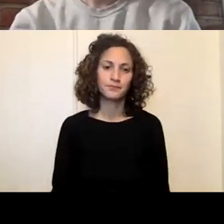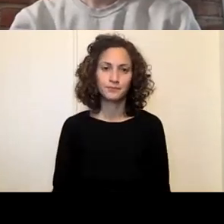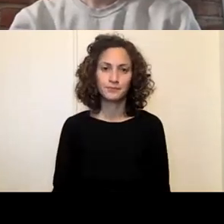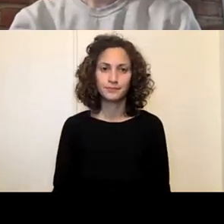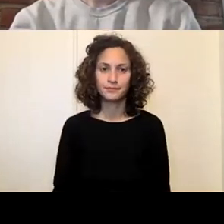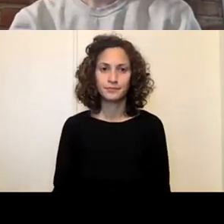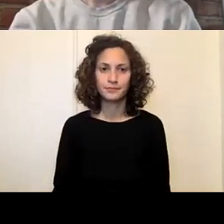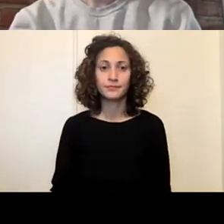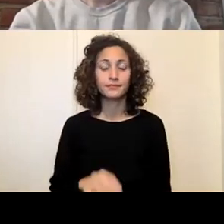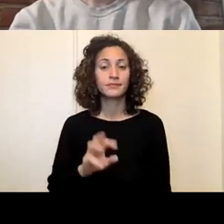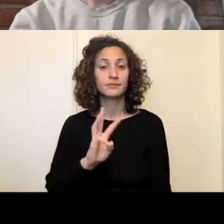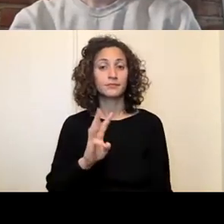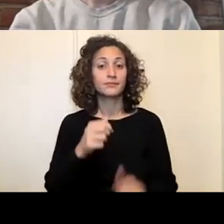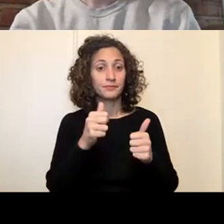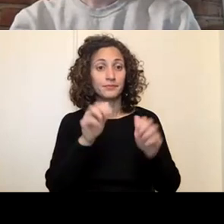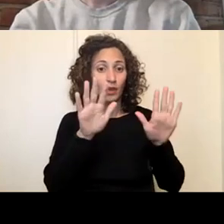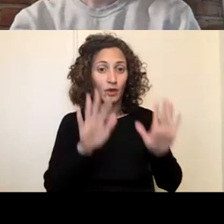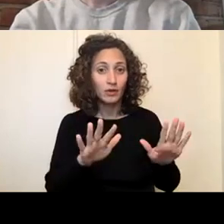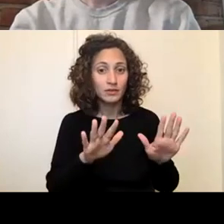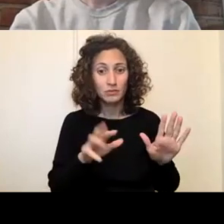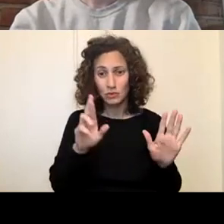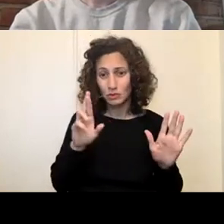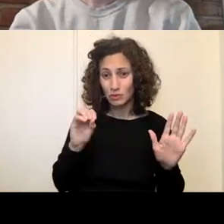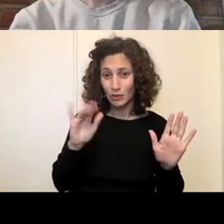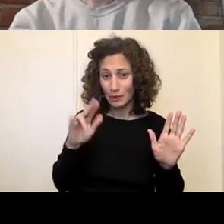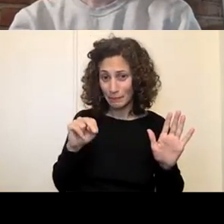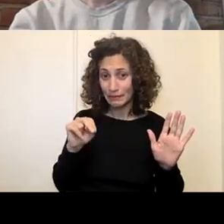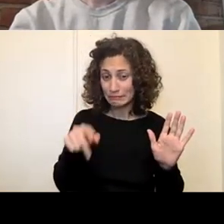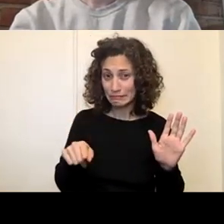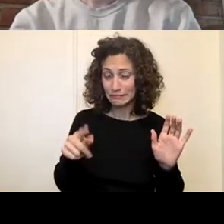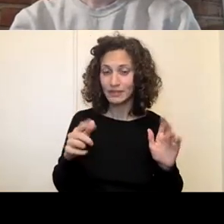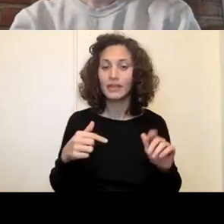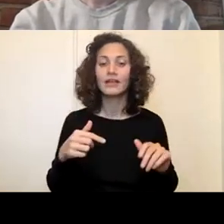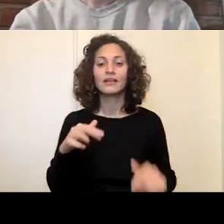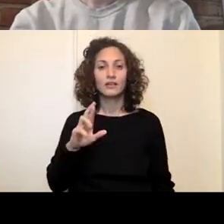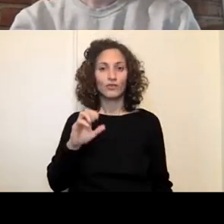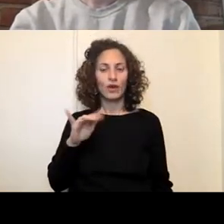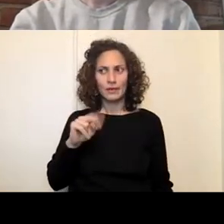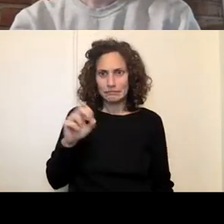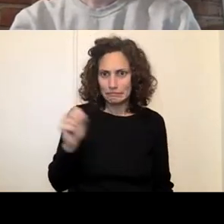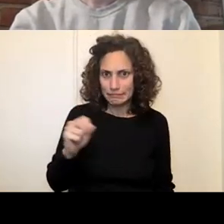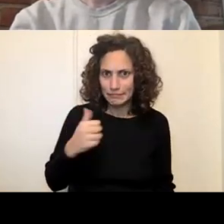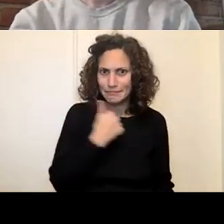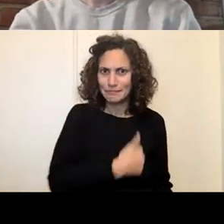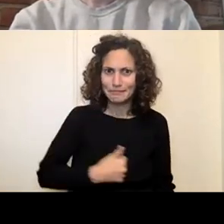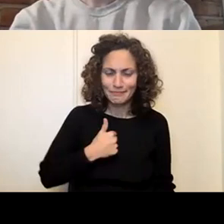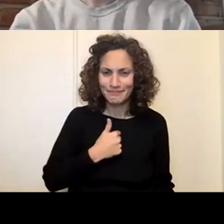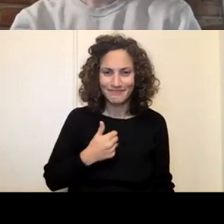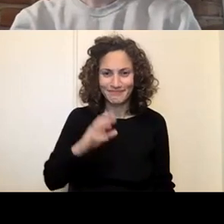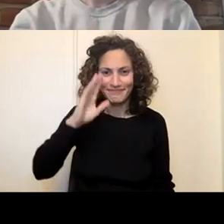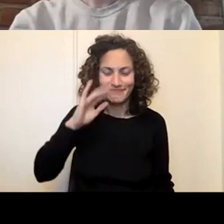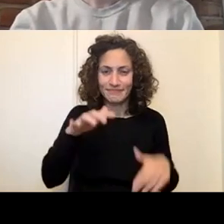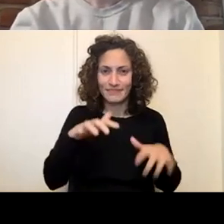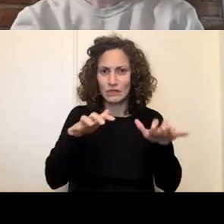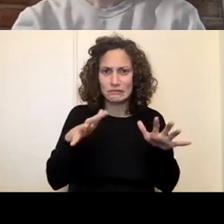Awesome. And Robin, do you want? Yes, sorry about that. I have no idea. It looked like, but that's a good